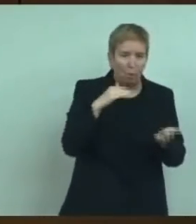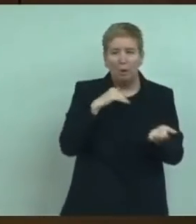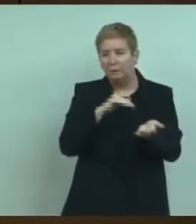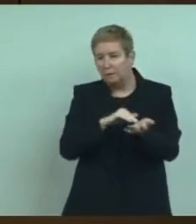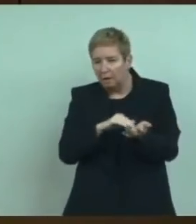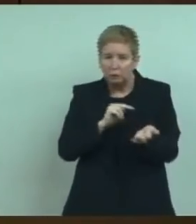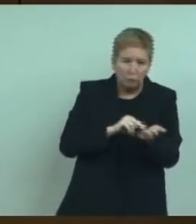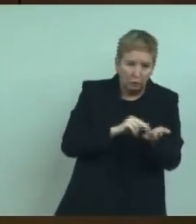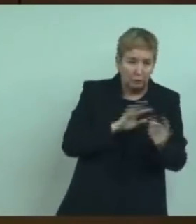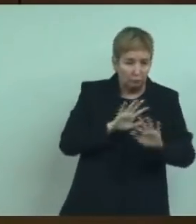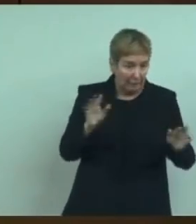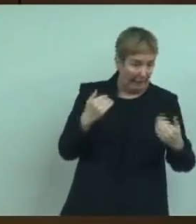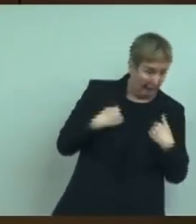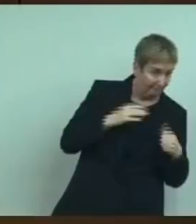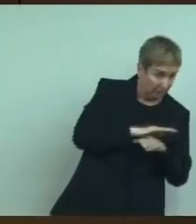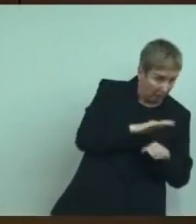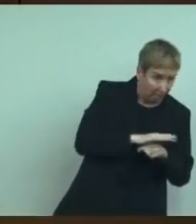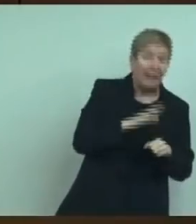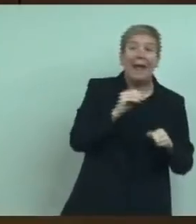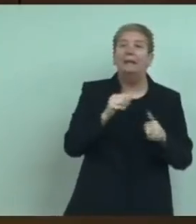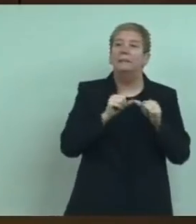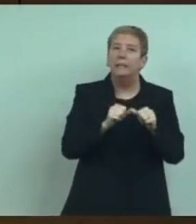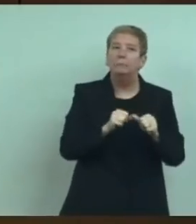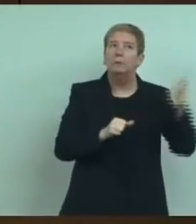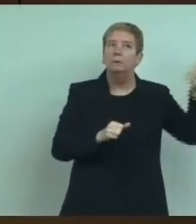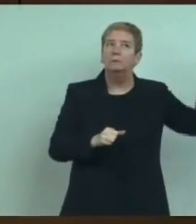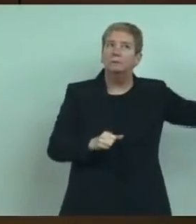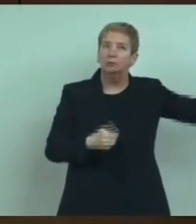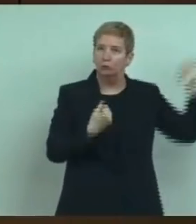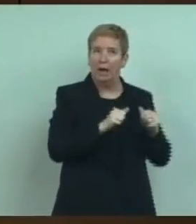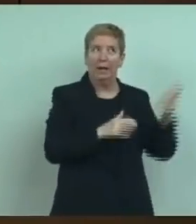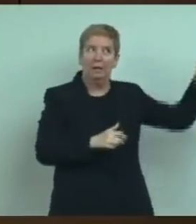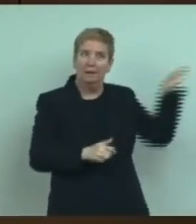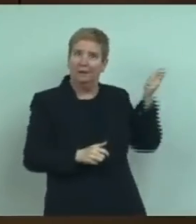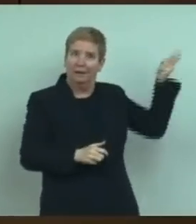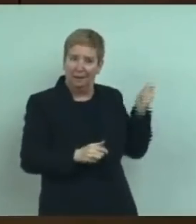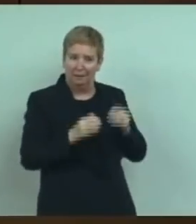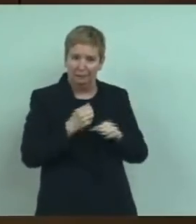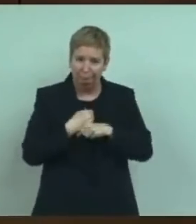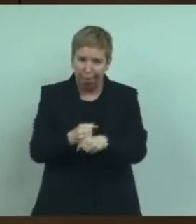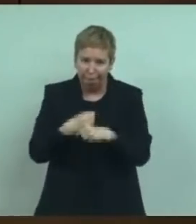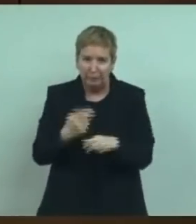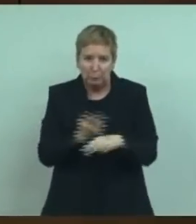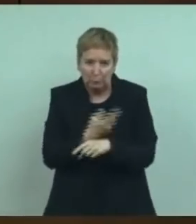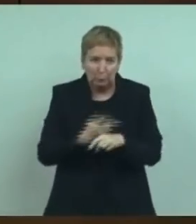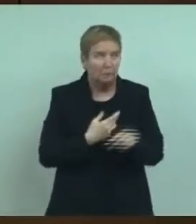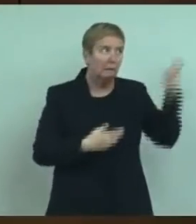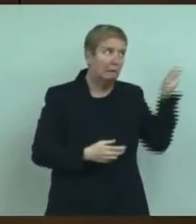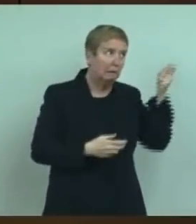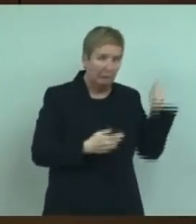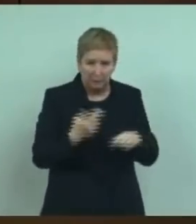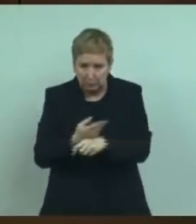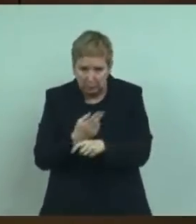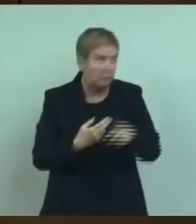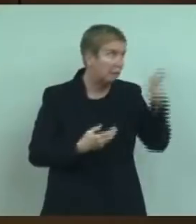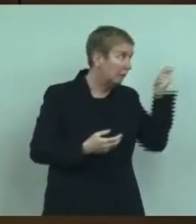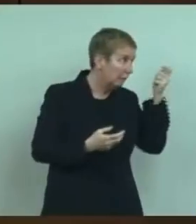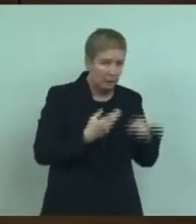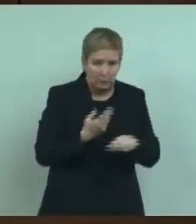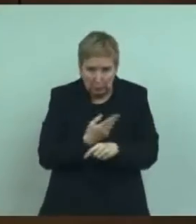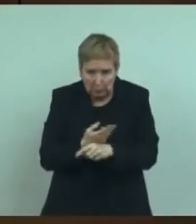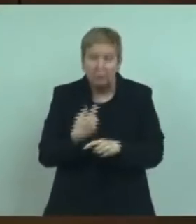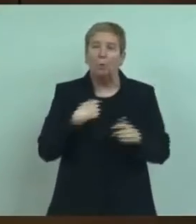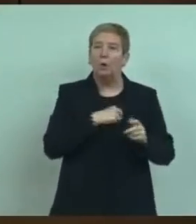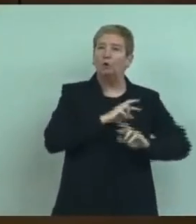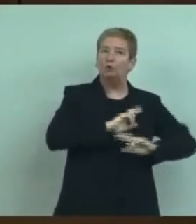healthcare workers for 10 days, and that we keep building that, and that we recognize during our surge and capacity issues that